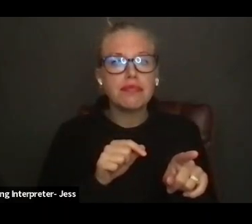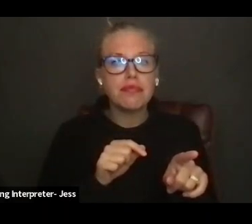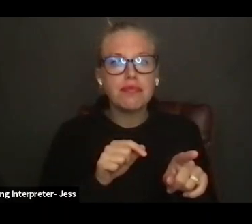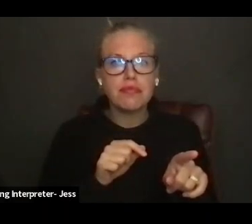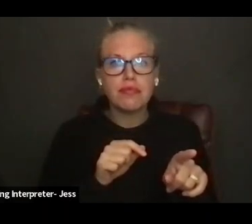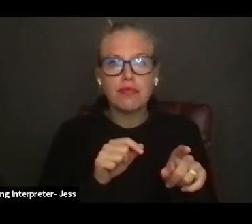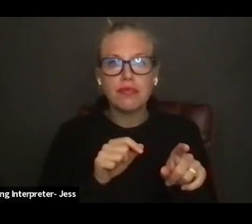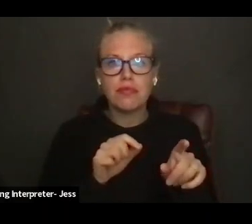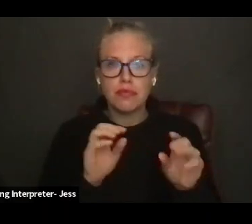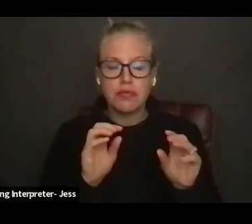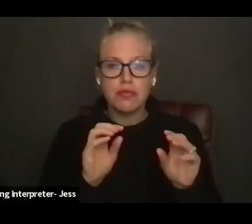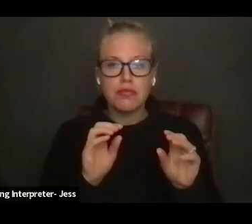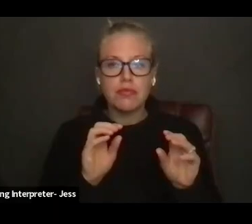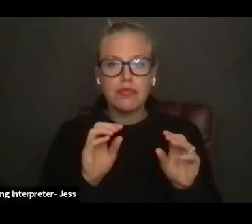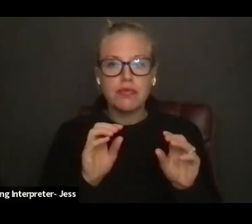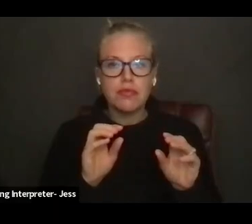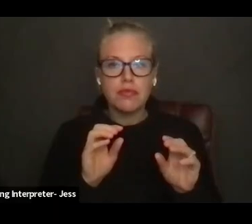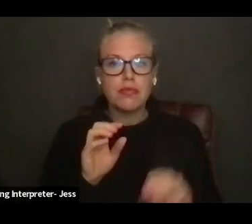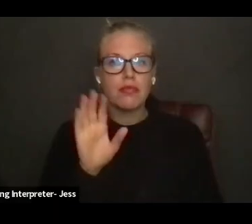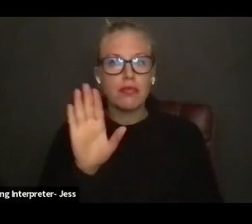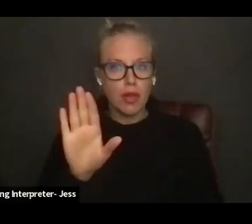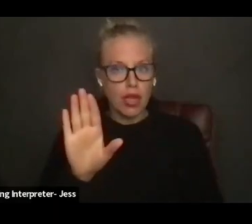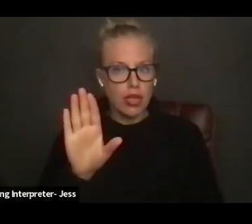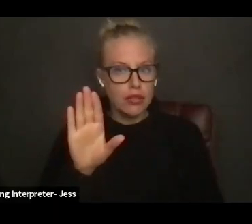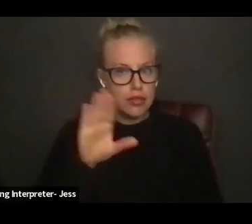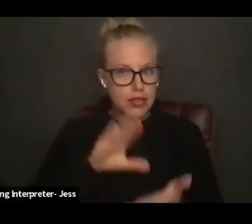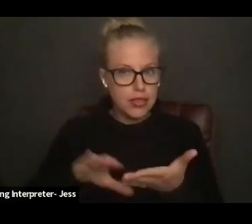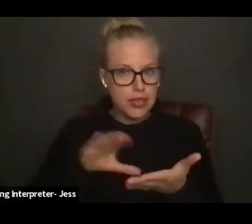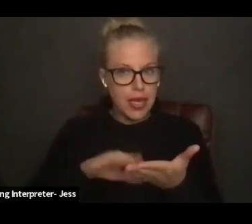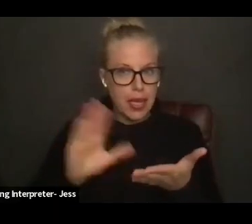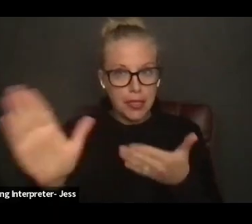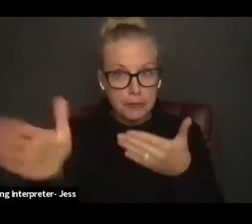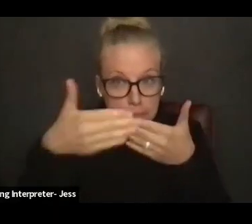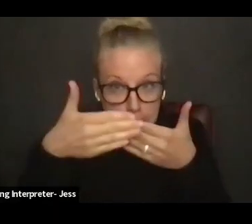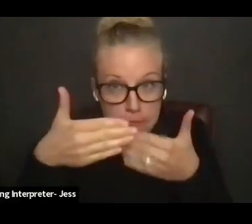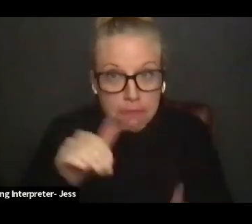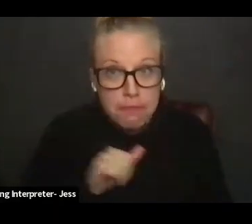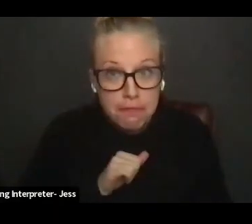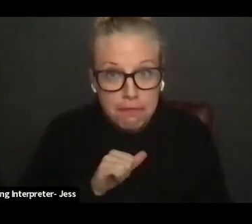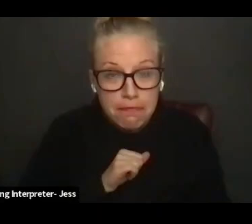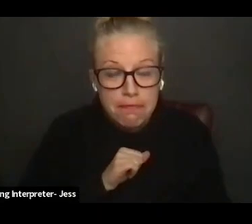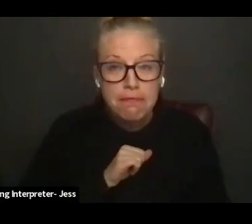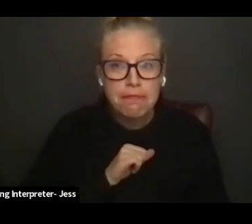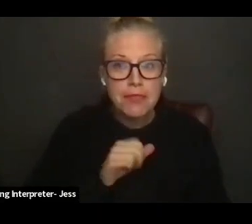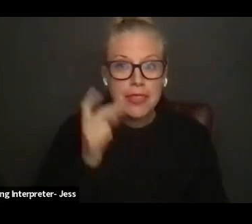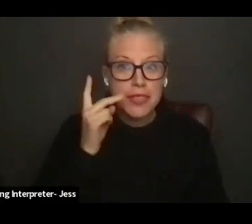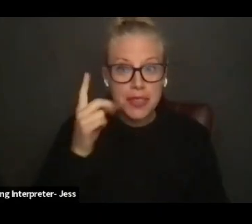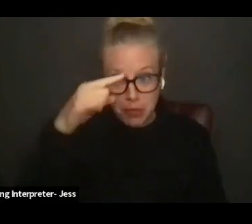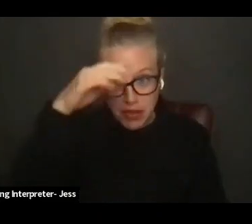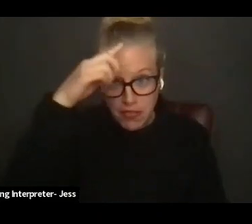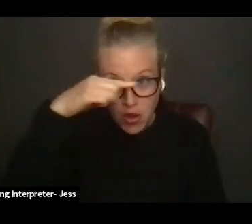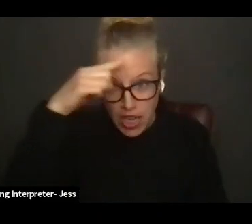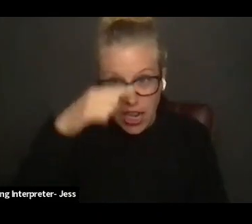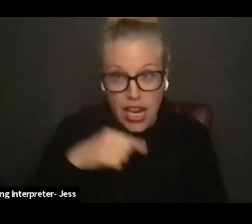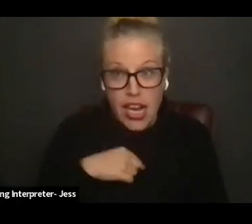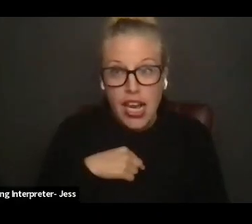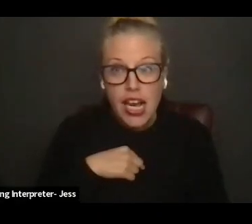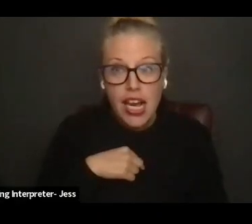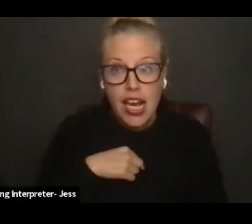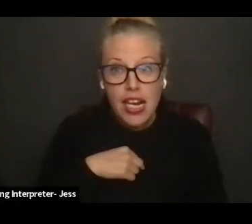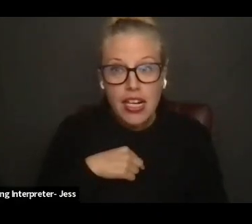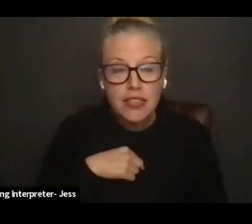you can see. I gotta excuse me. I gotta get closer to my screen too, so you're gonna see my forehead. Um,